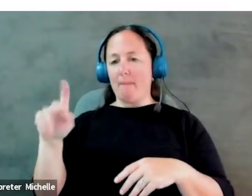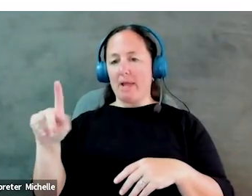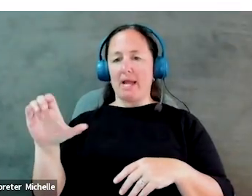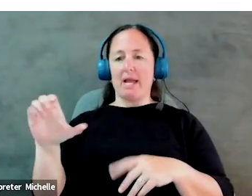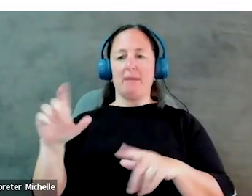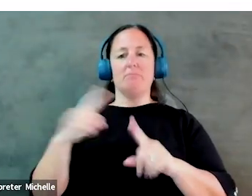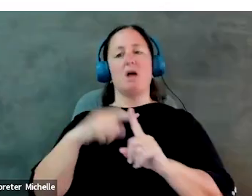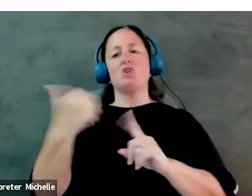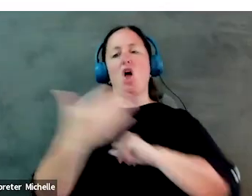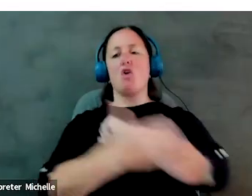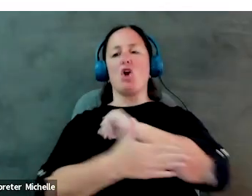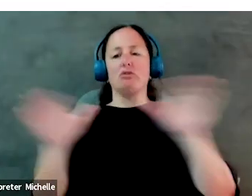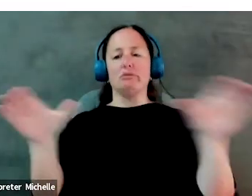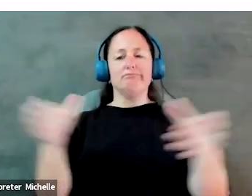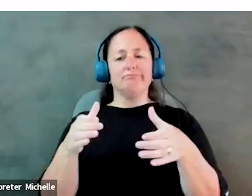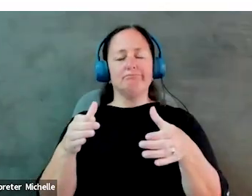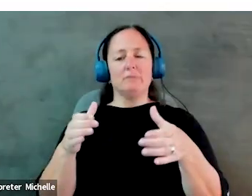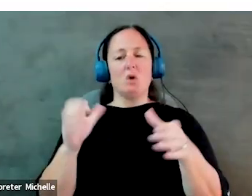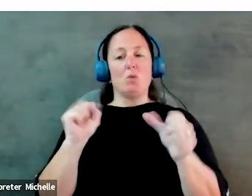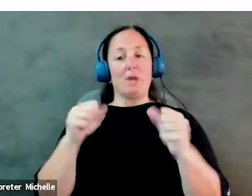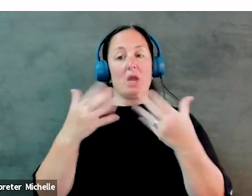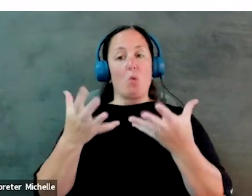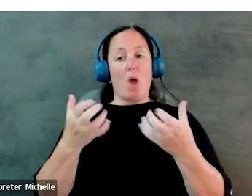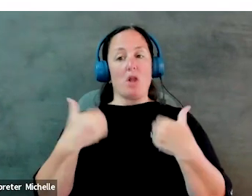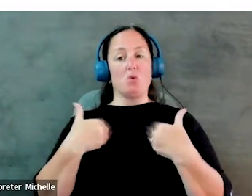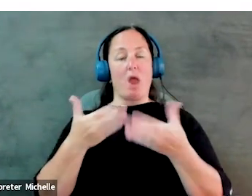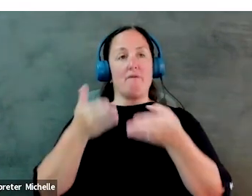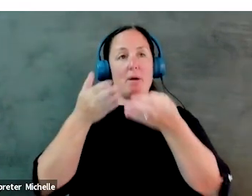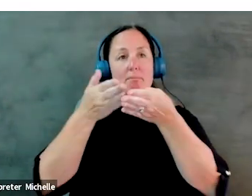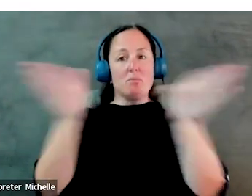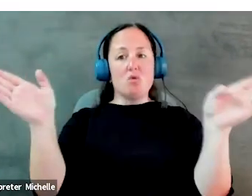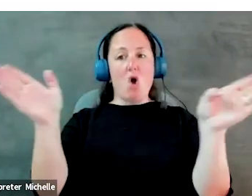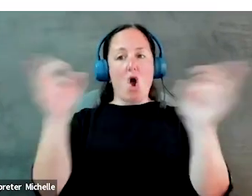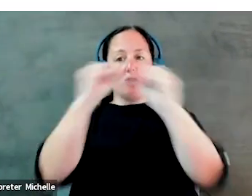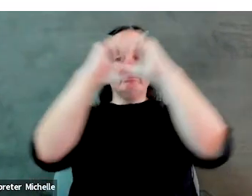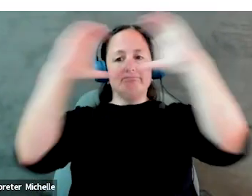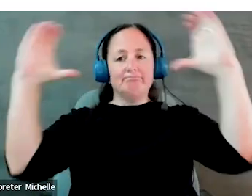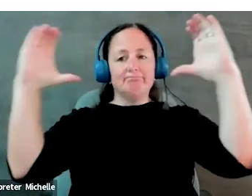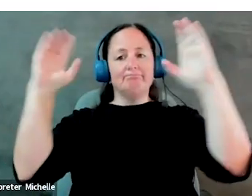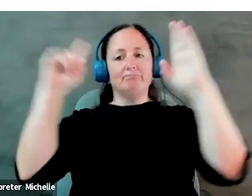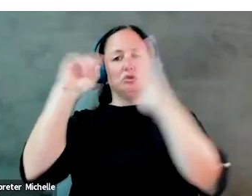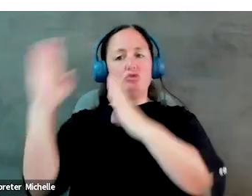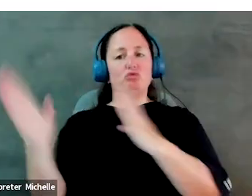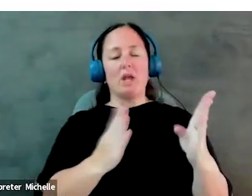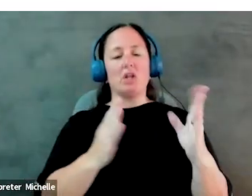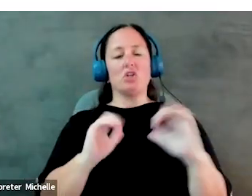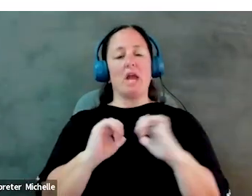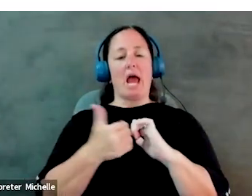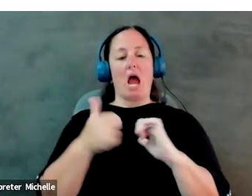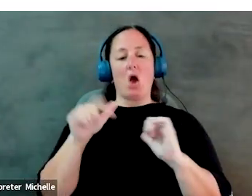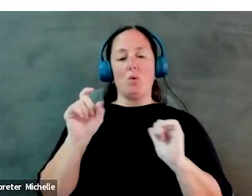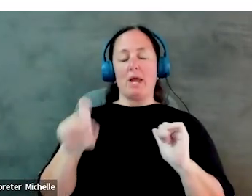countries that are joining us, so that we can have that broader vision and broader strategy of how we have